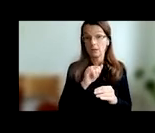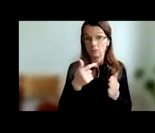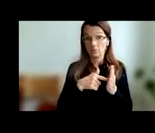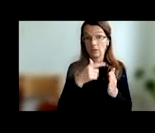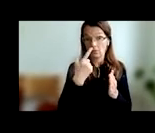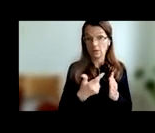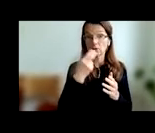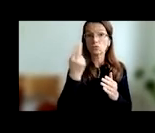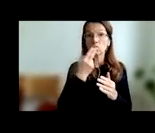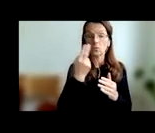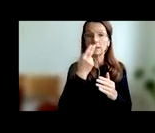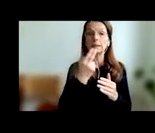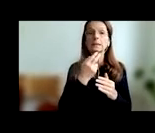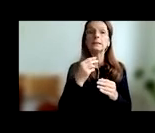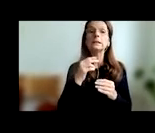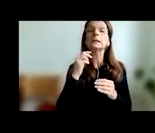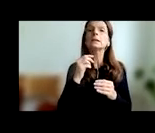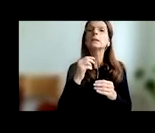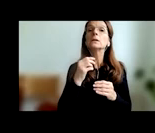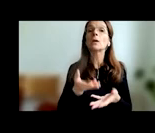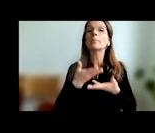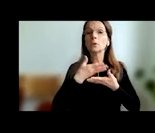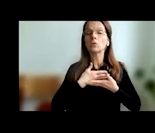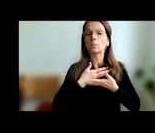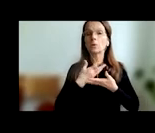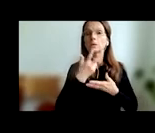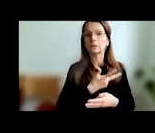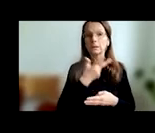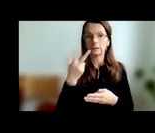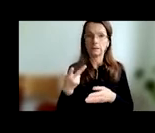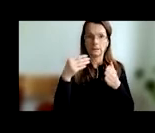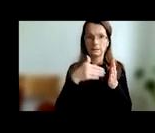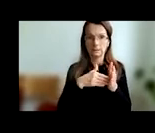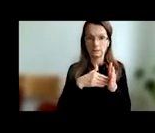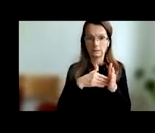collecting data in for Slovenia in 2020,